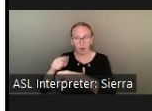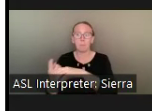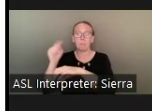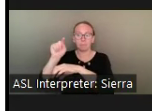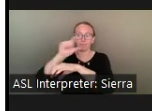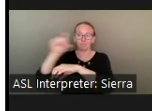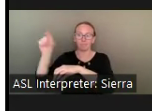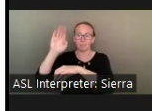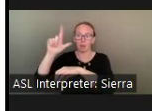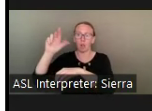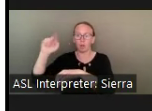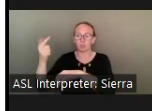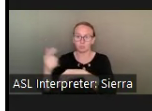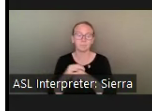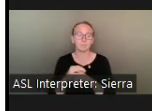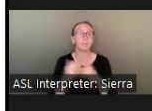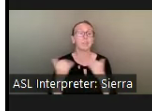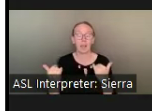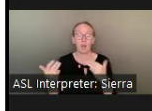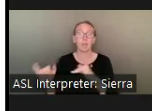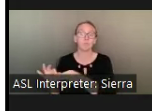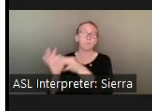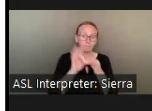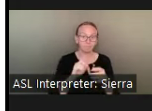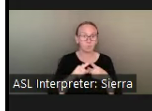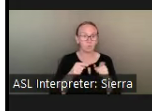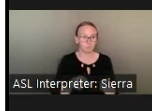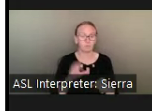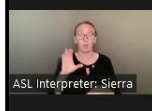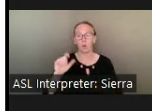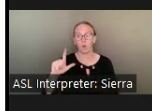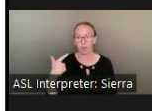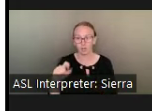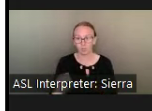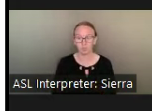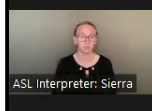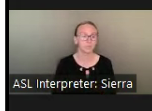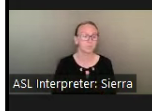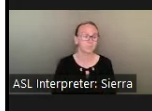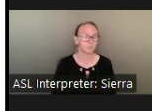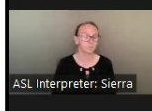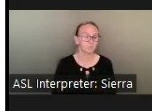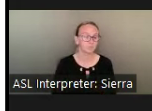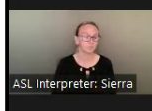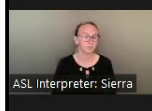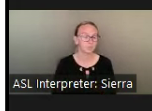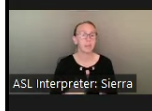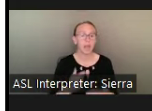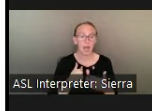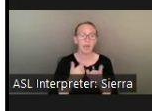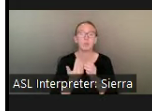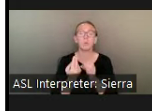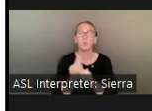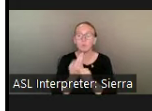So bringing into my collage practice. So I also, not only did I repurpose and reuse Trader Joe's bags and things like